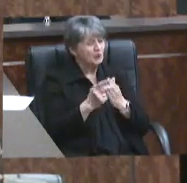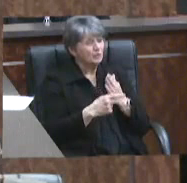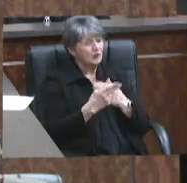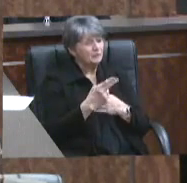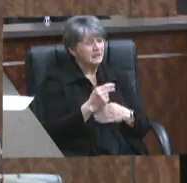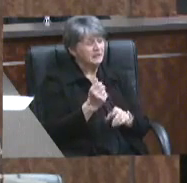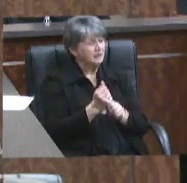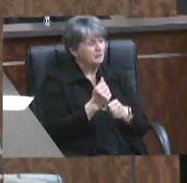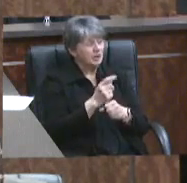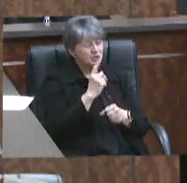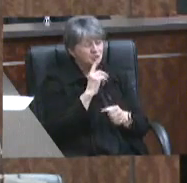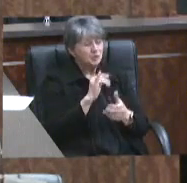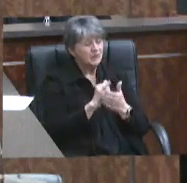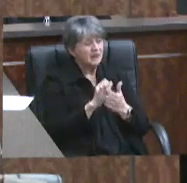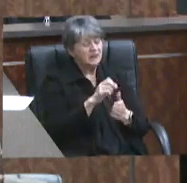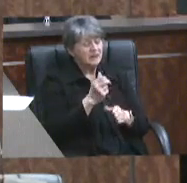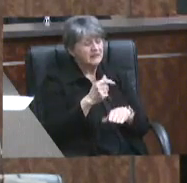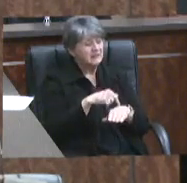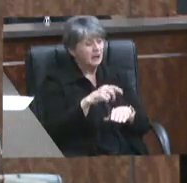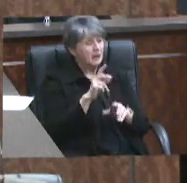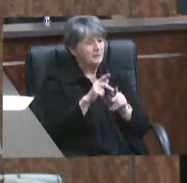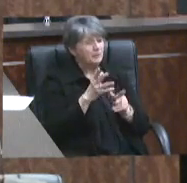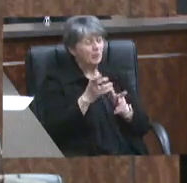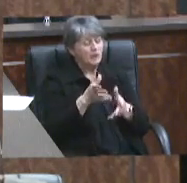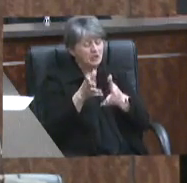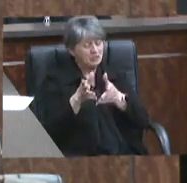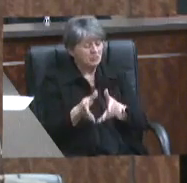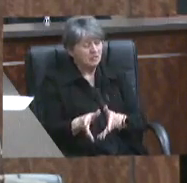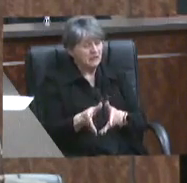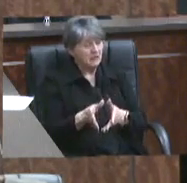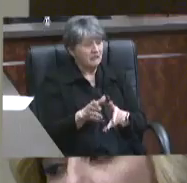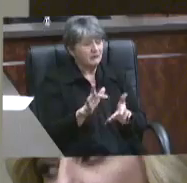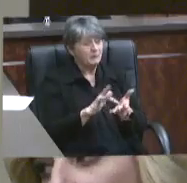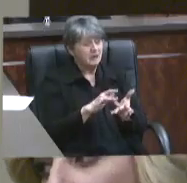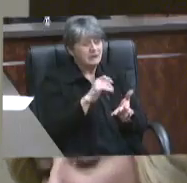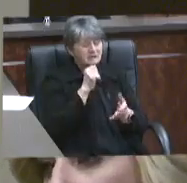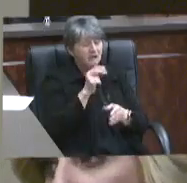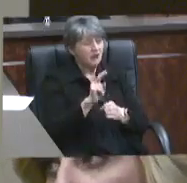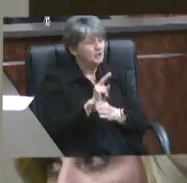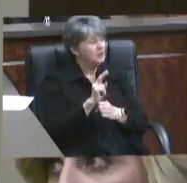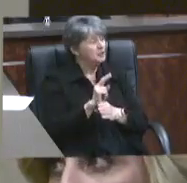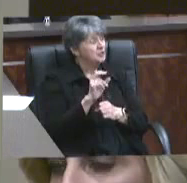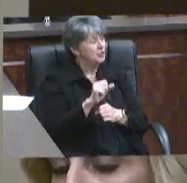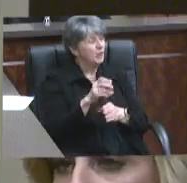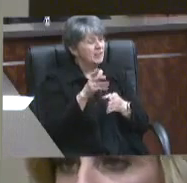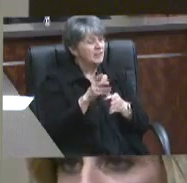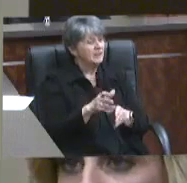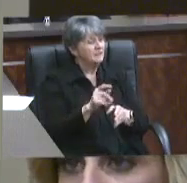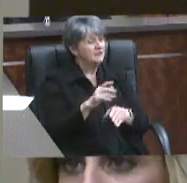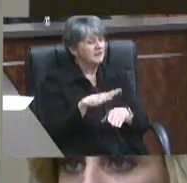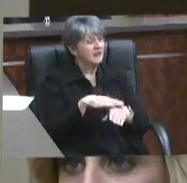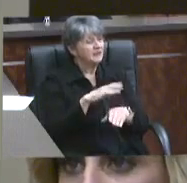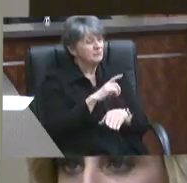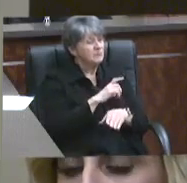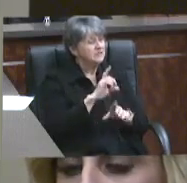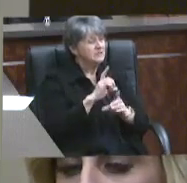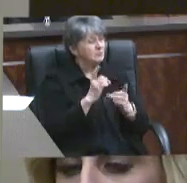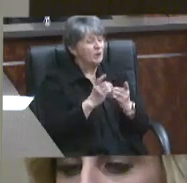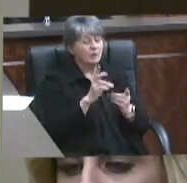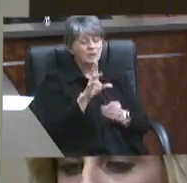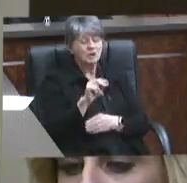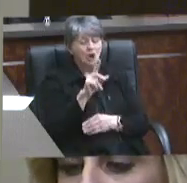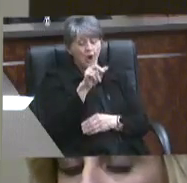people wanted to drop off unused medicines, you could drop it off at the police department. No questions asked.